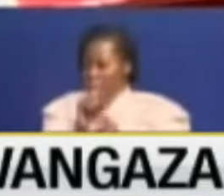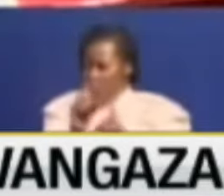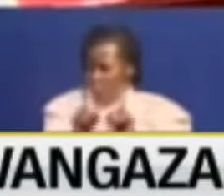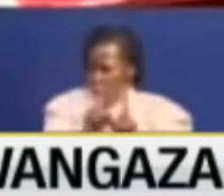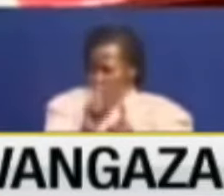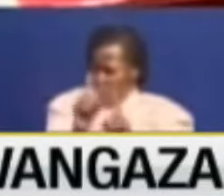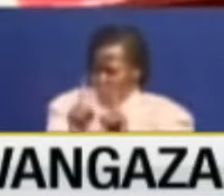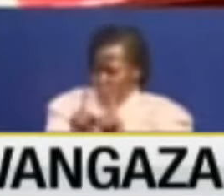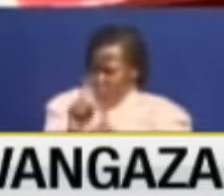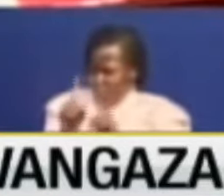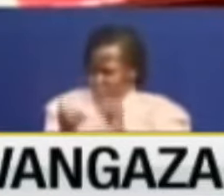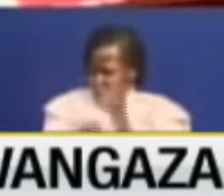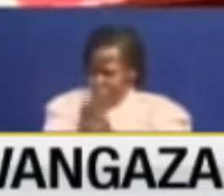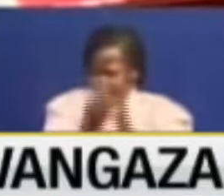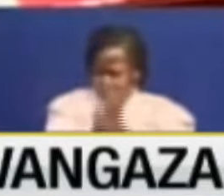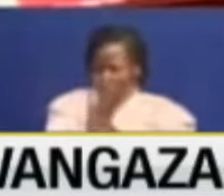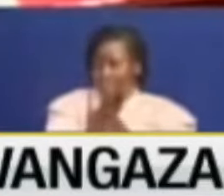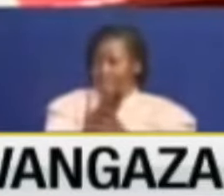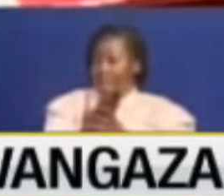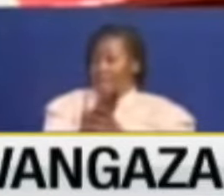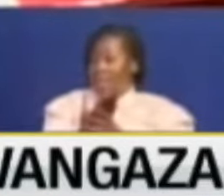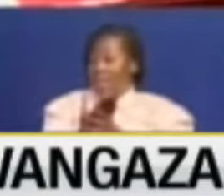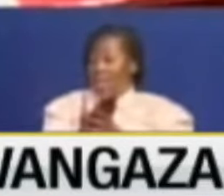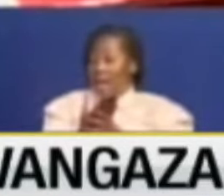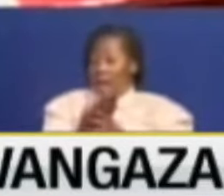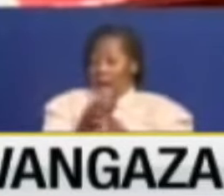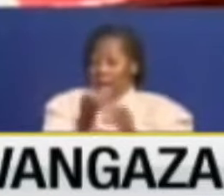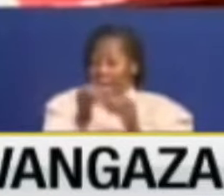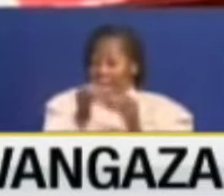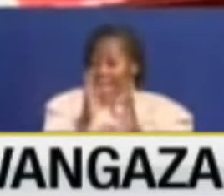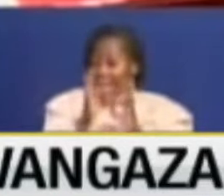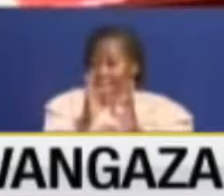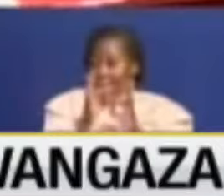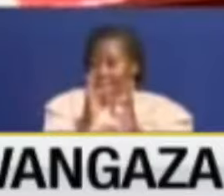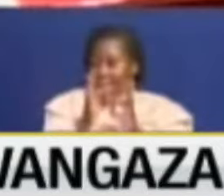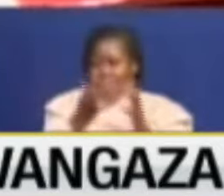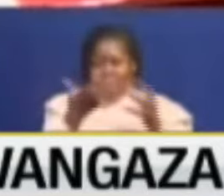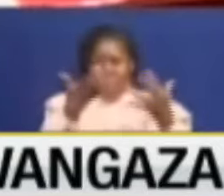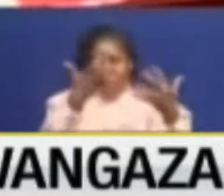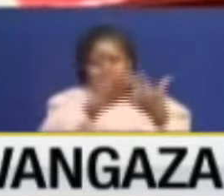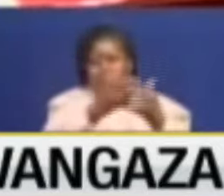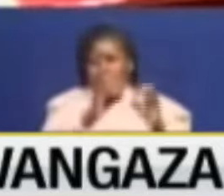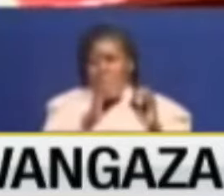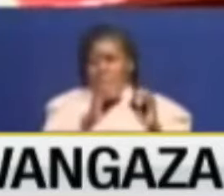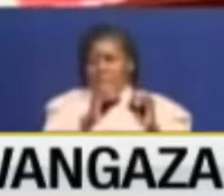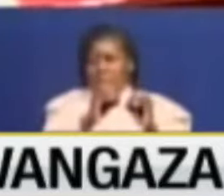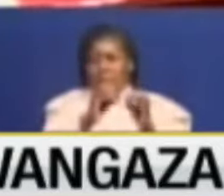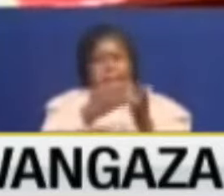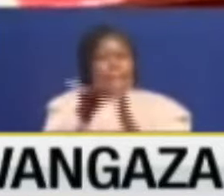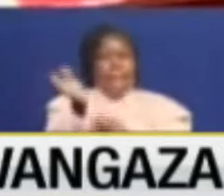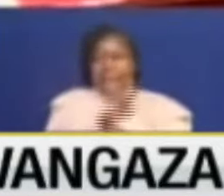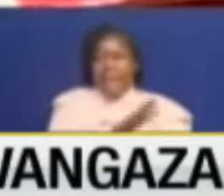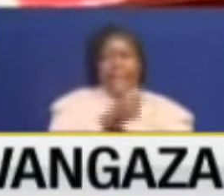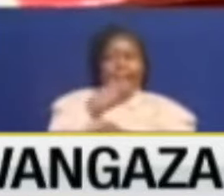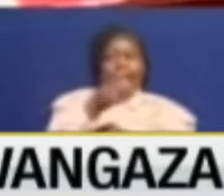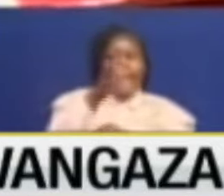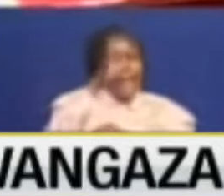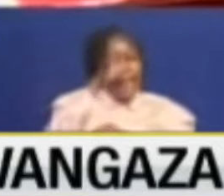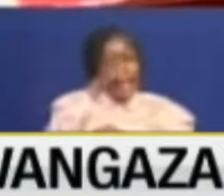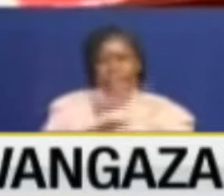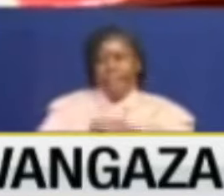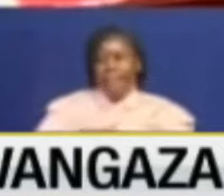to the witnesses that we produce here, and if it does not add up, send them back. Tell them it is a